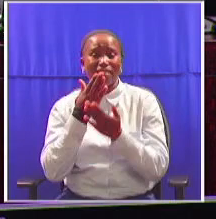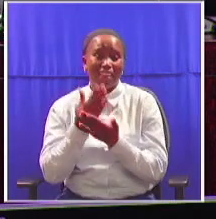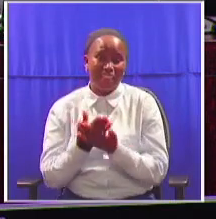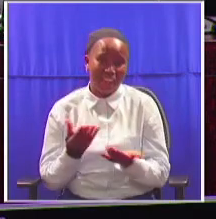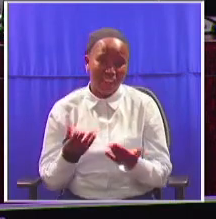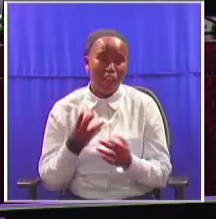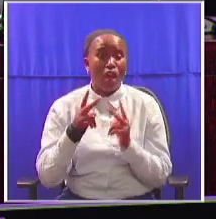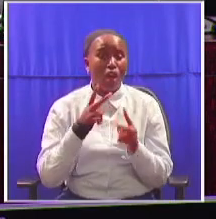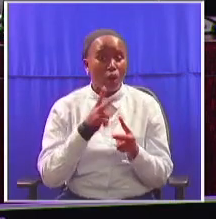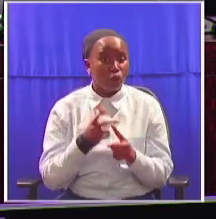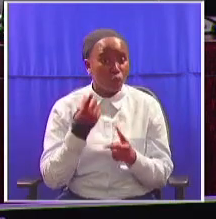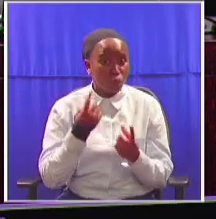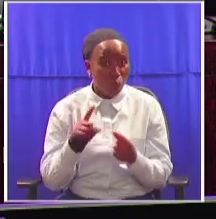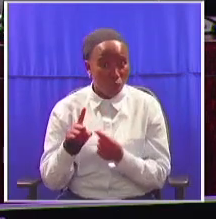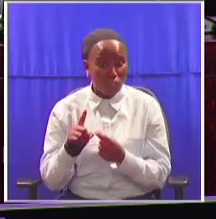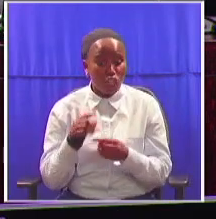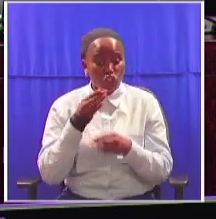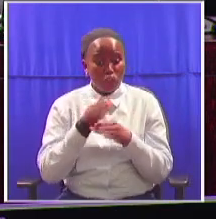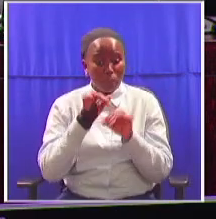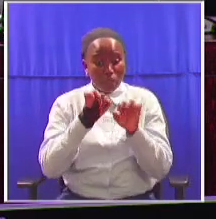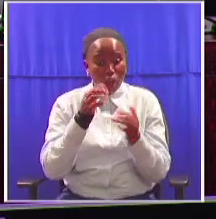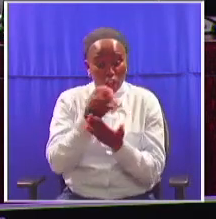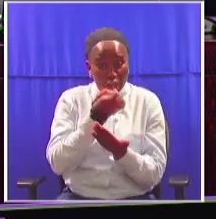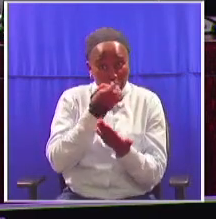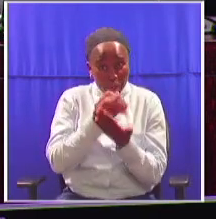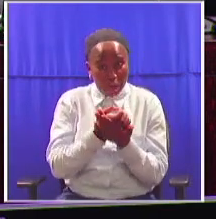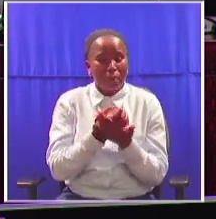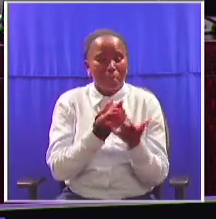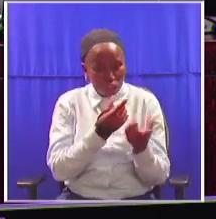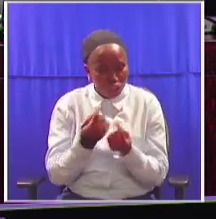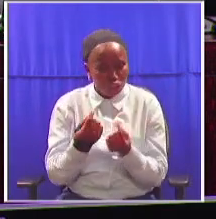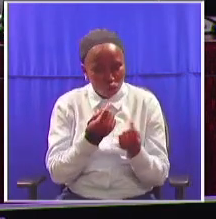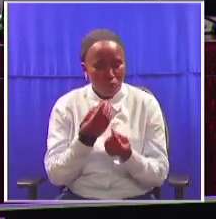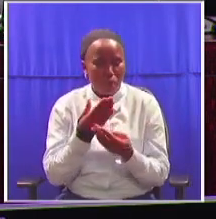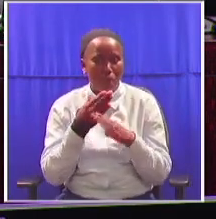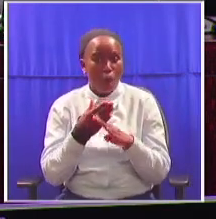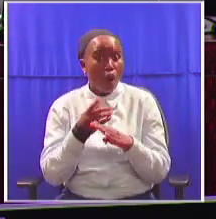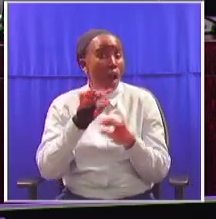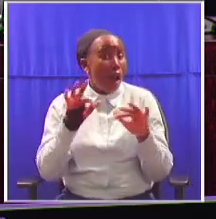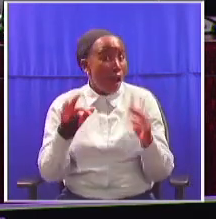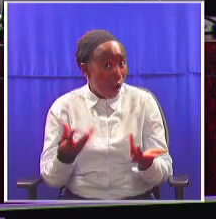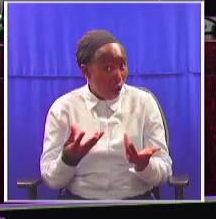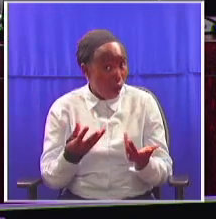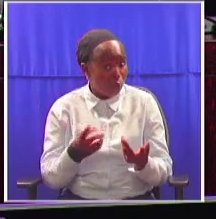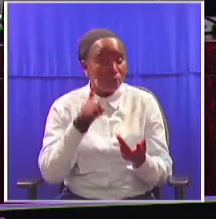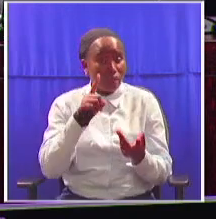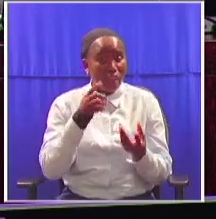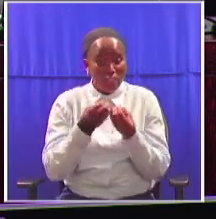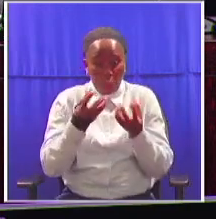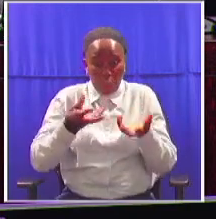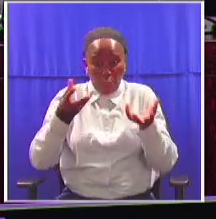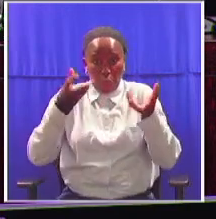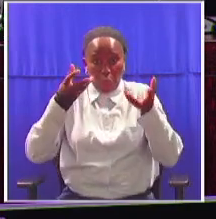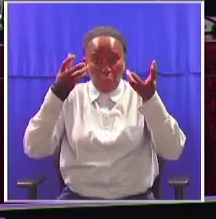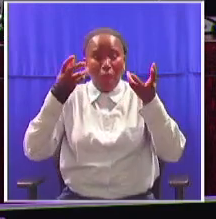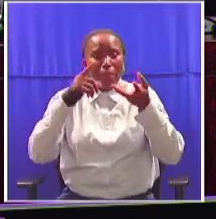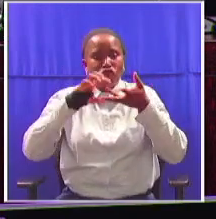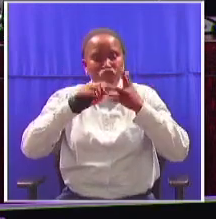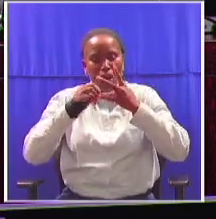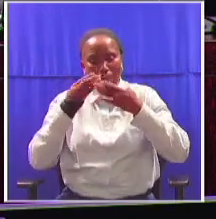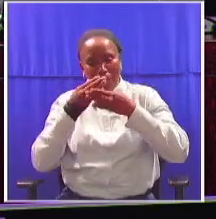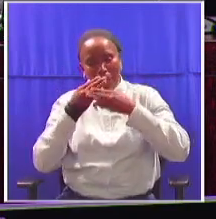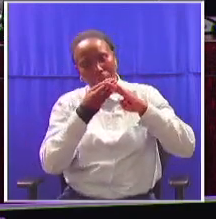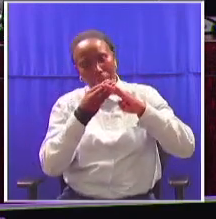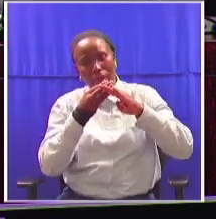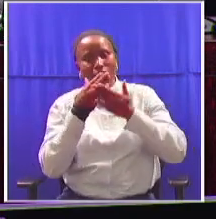in sectors of our economy that have to decarbonize to remain globally competitive.